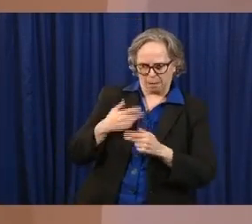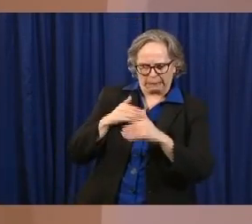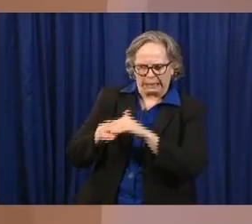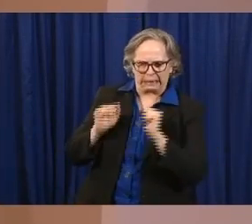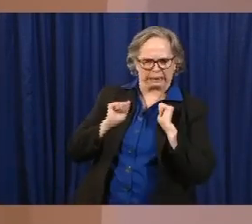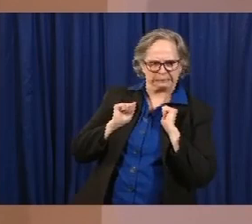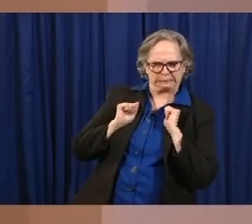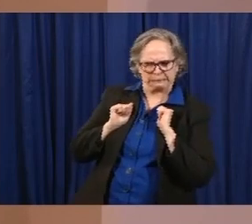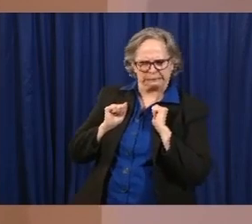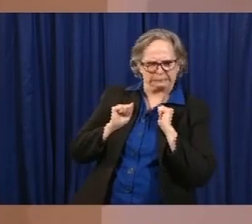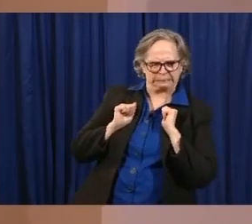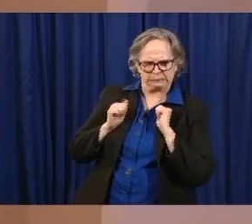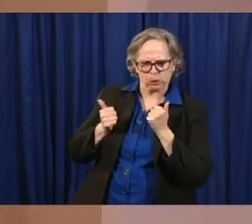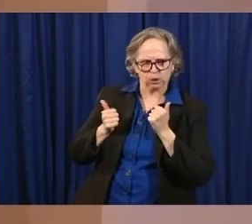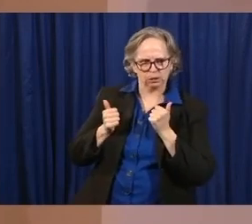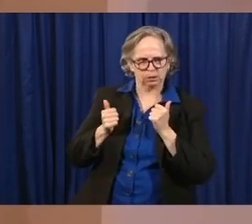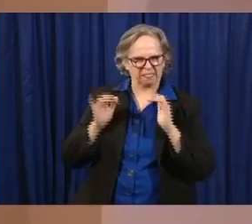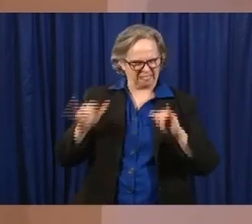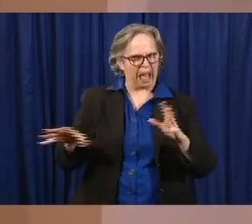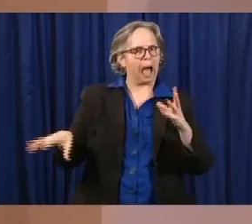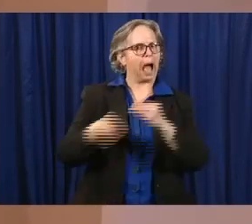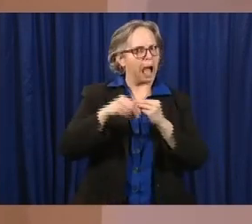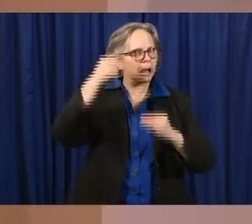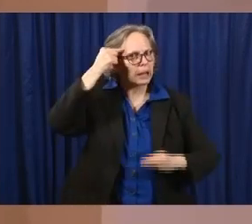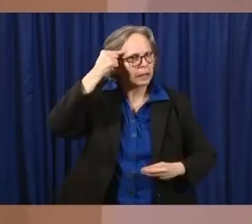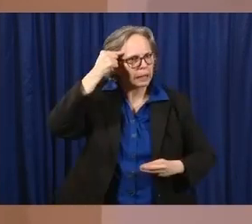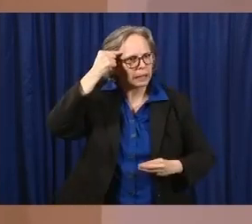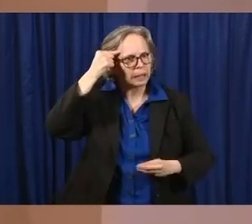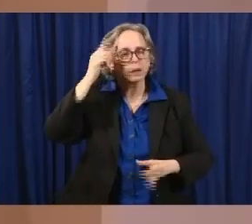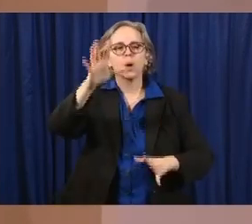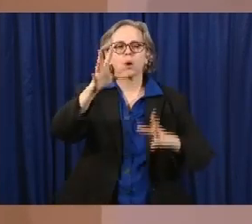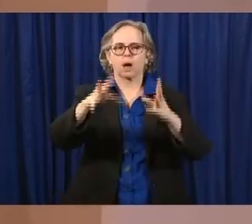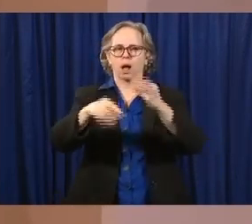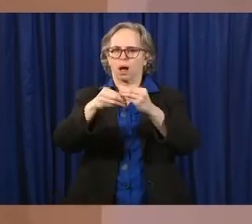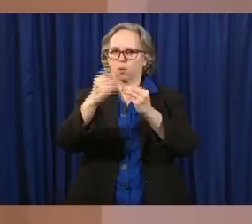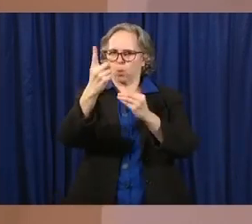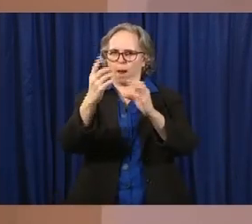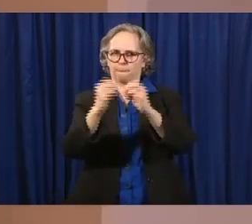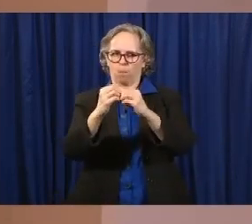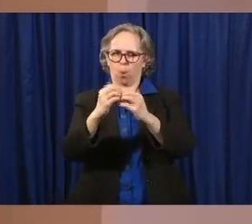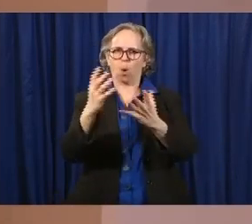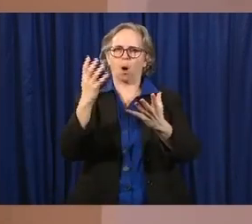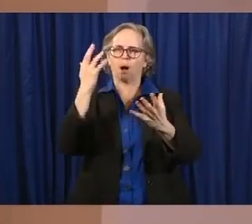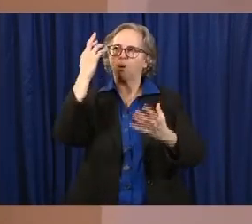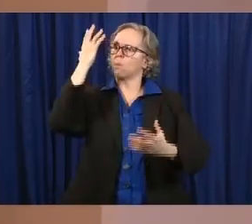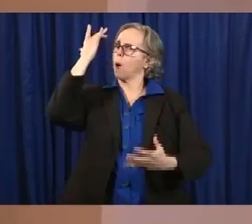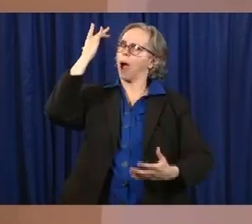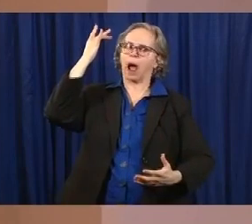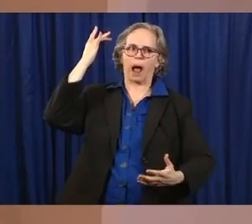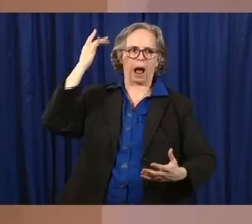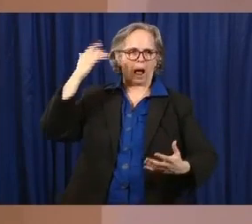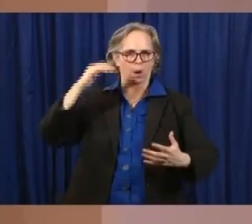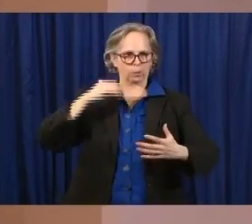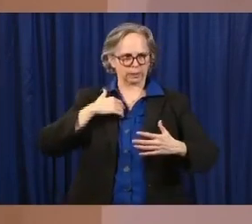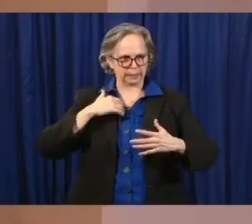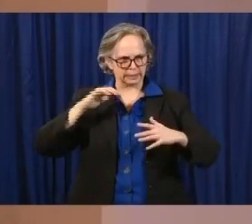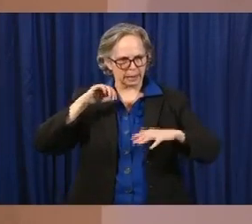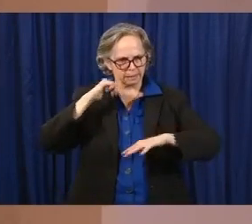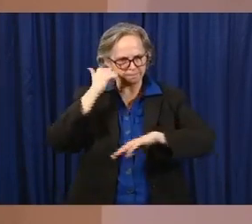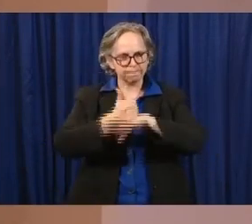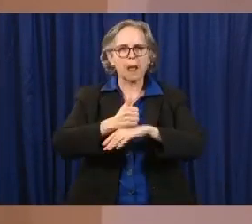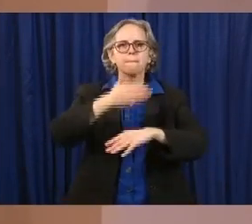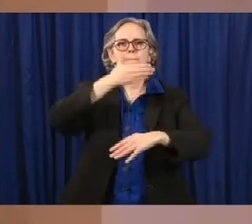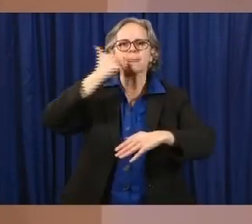safe, and that's another reason that they see this as so important for them to do. So remember, think about this